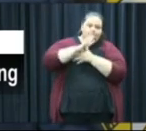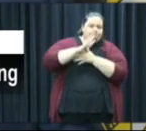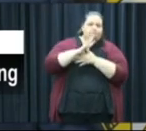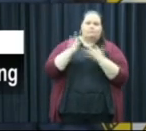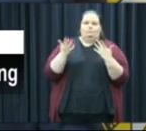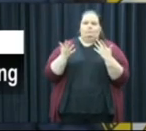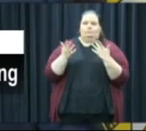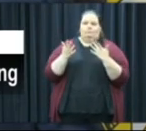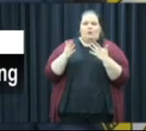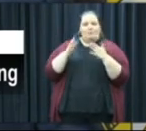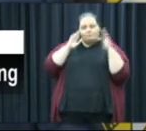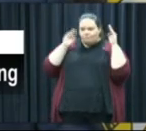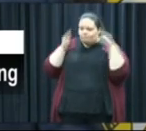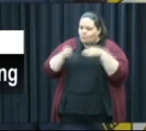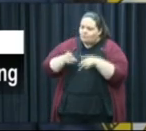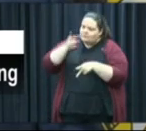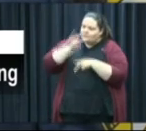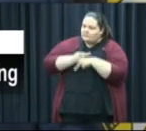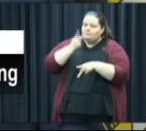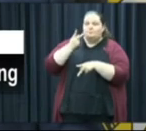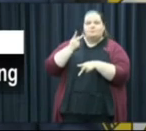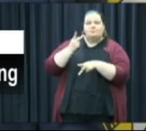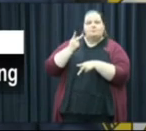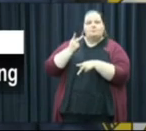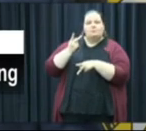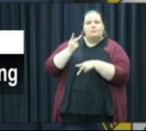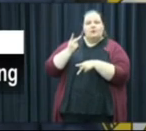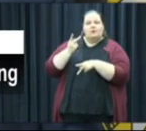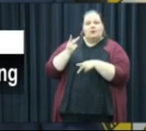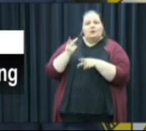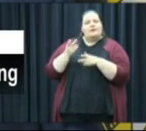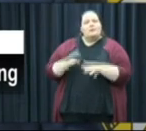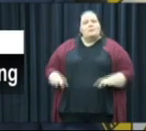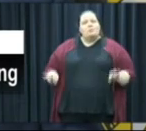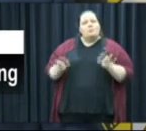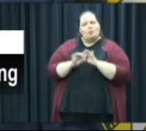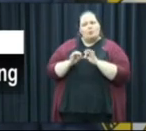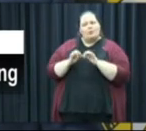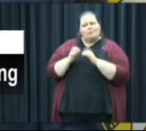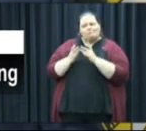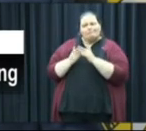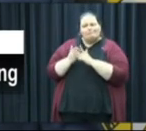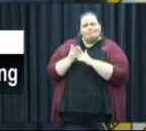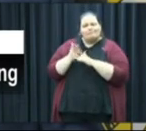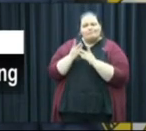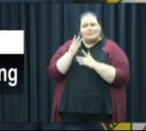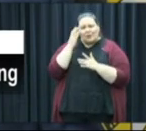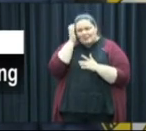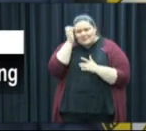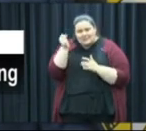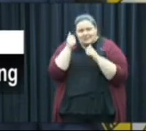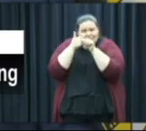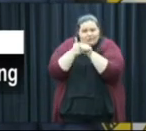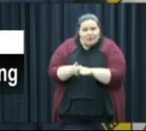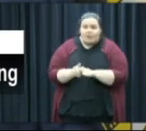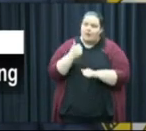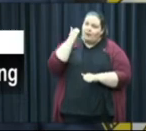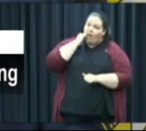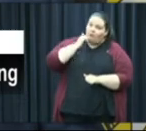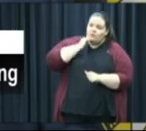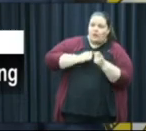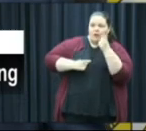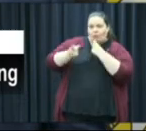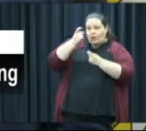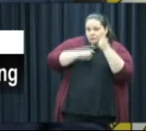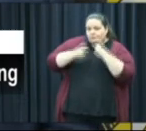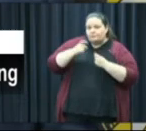Let's not lose focus. Let's ensure that we do what makes sense, common sense. We get questions every day, and